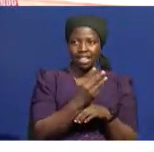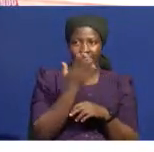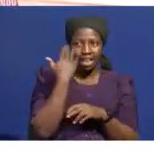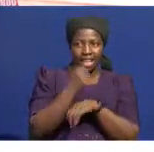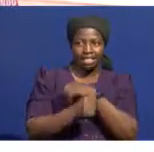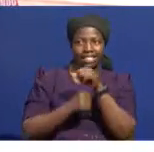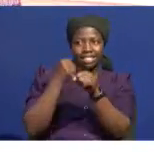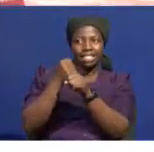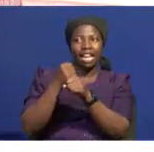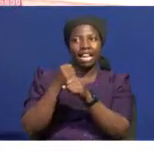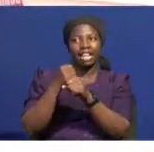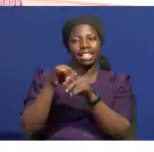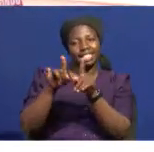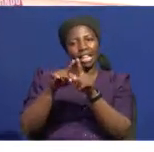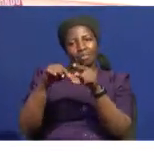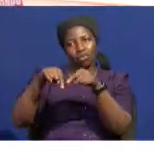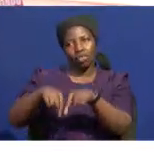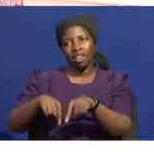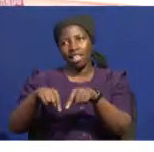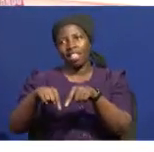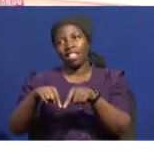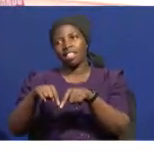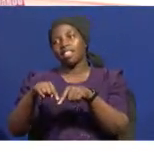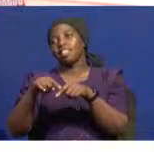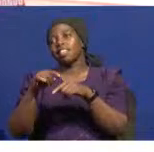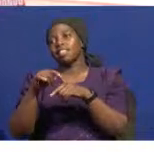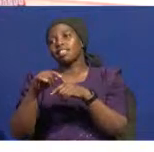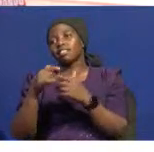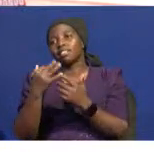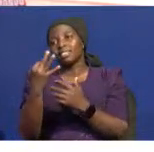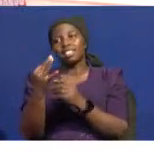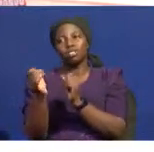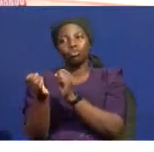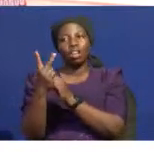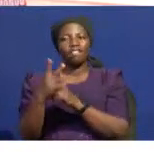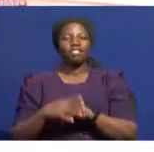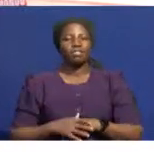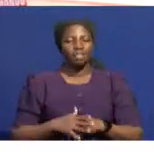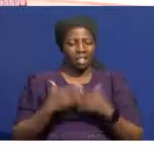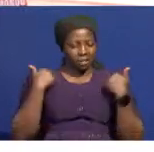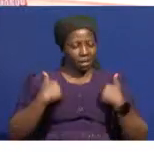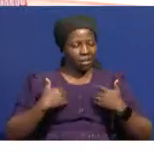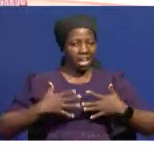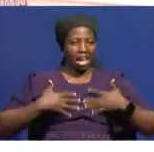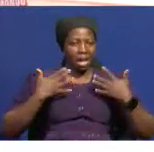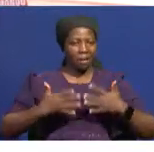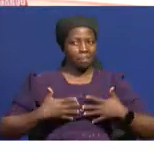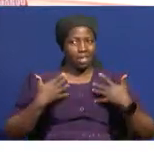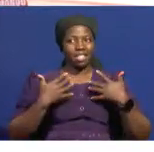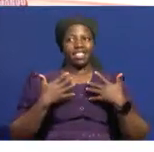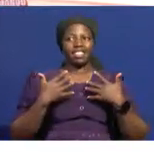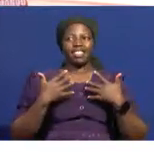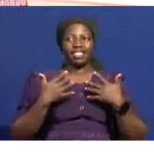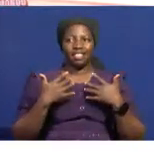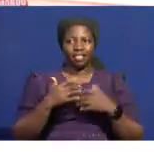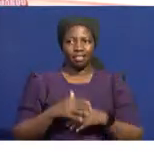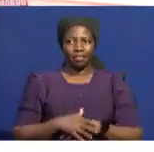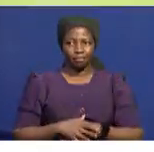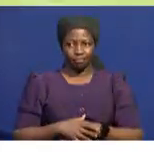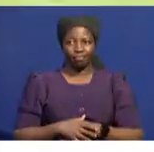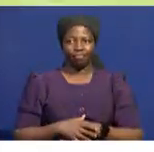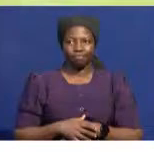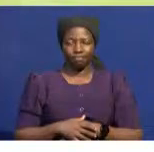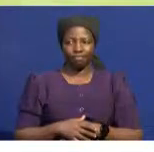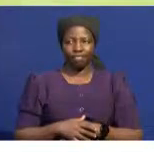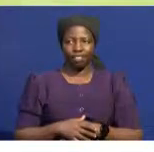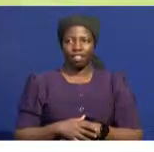last year and today, 312, a new national record. I'm happy, and I'm happy also for my